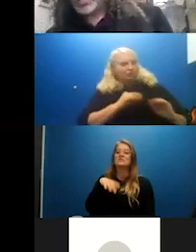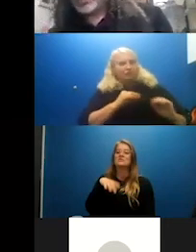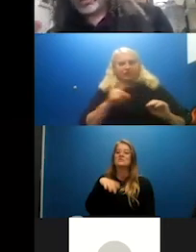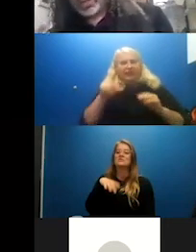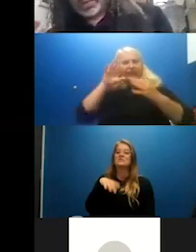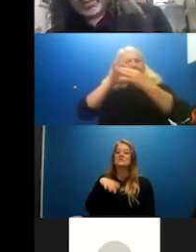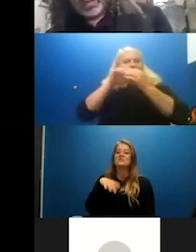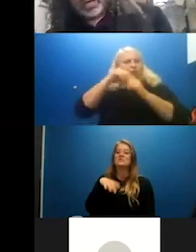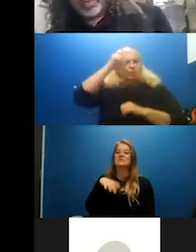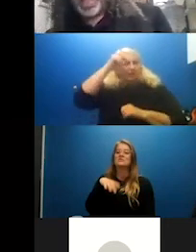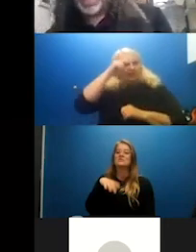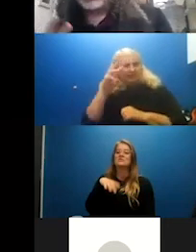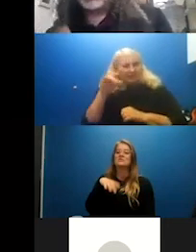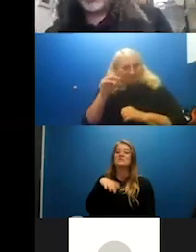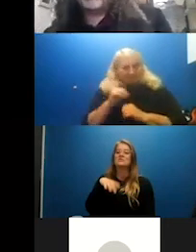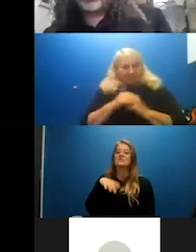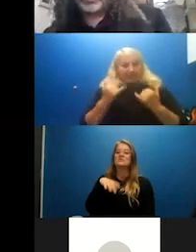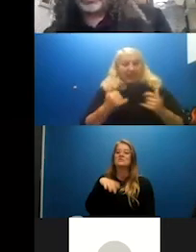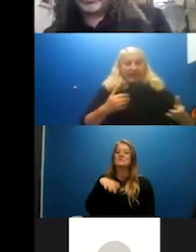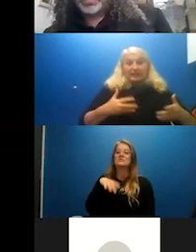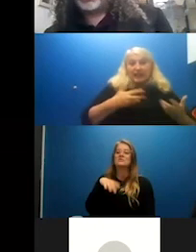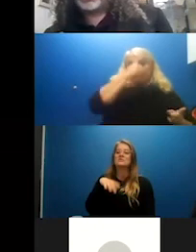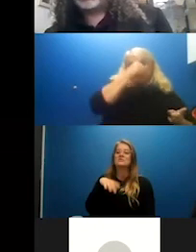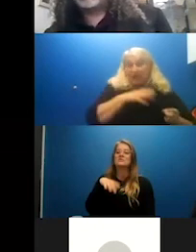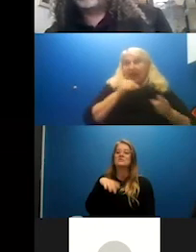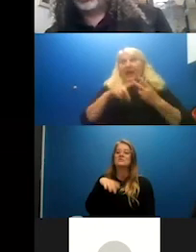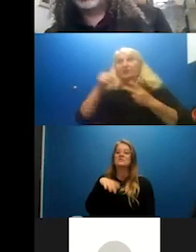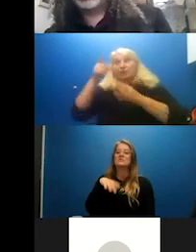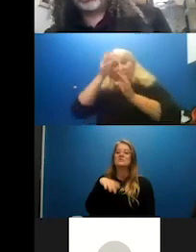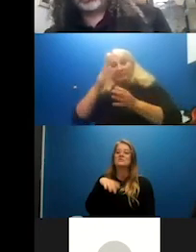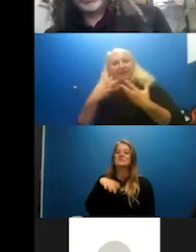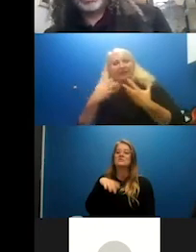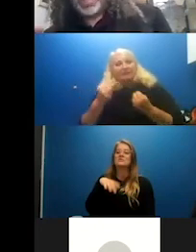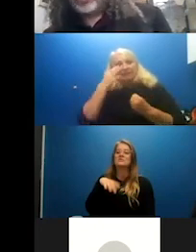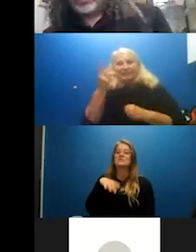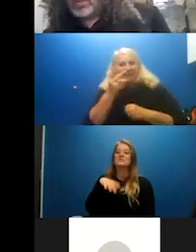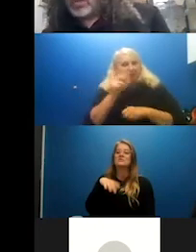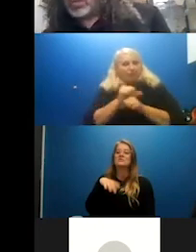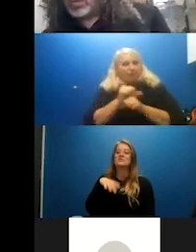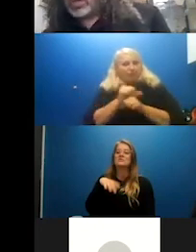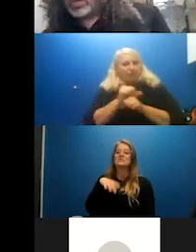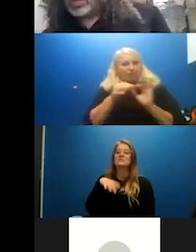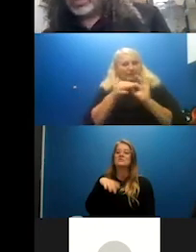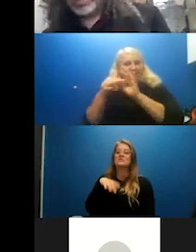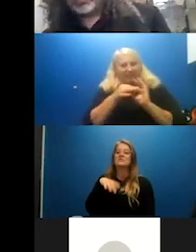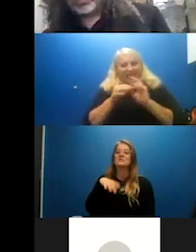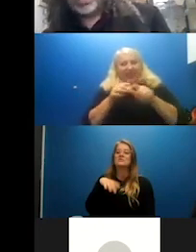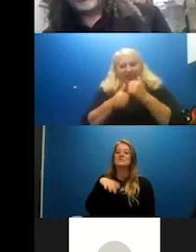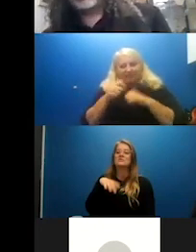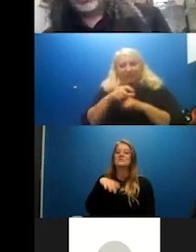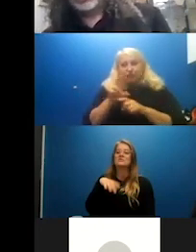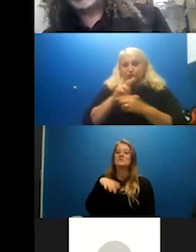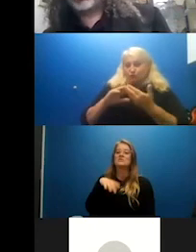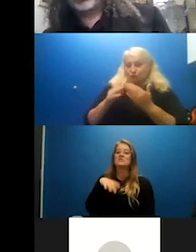now the young man and the grandfather heals because they're working together. Every time you use a community-based resource, the